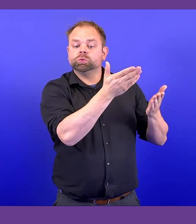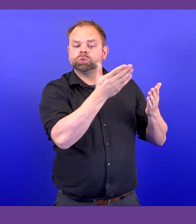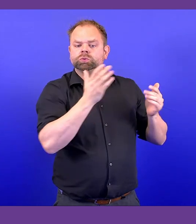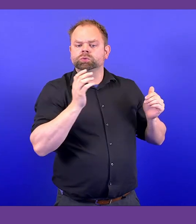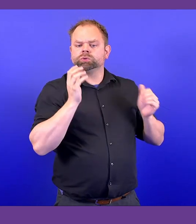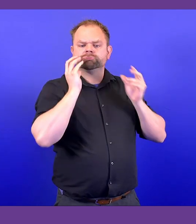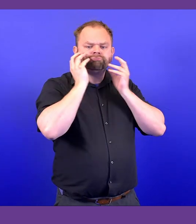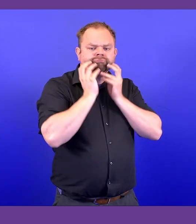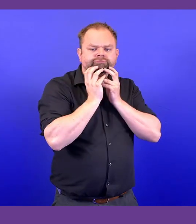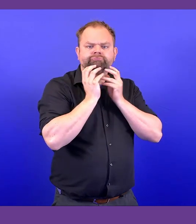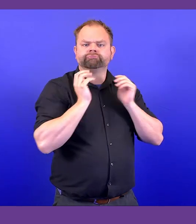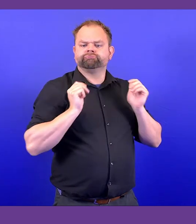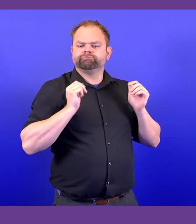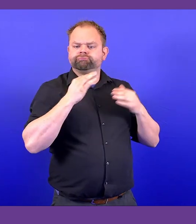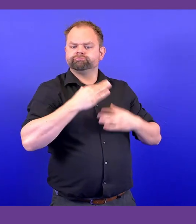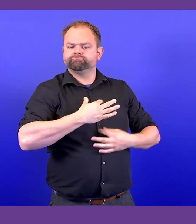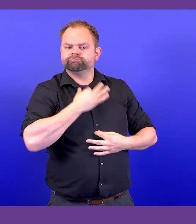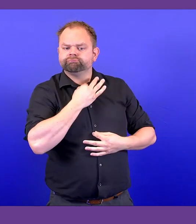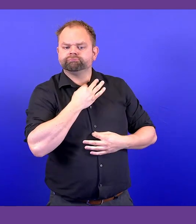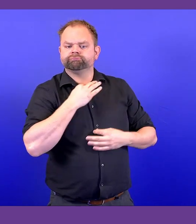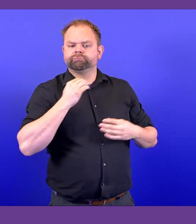Okay, microphone is coming, I hope.